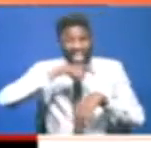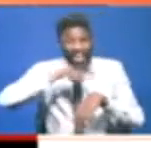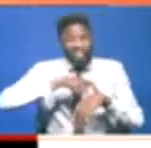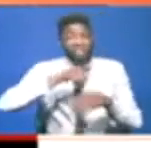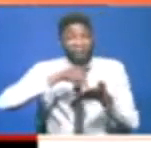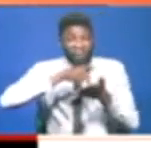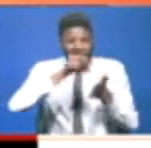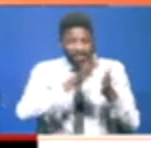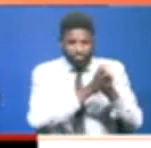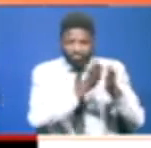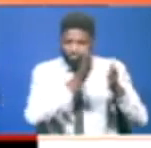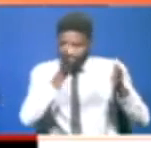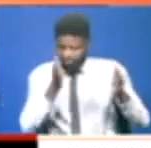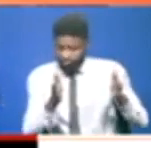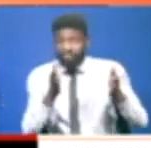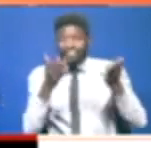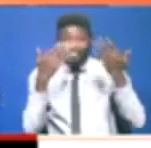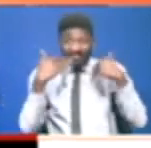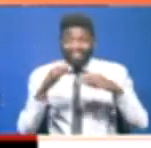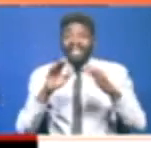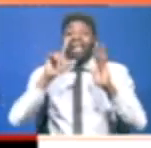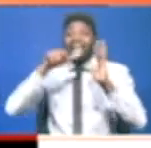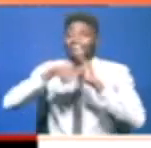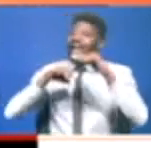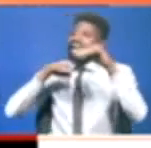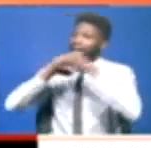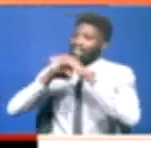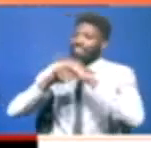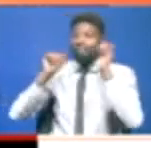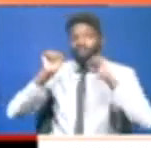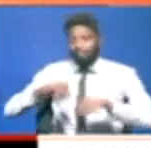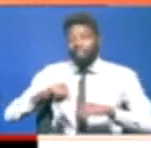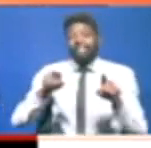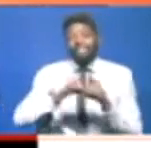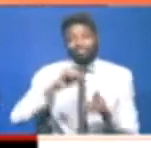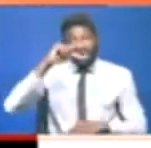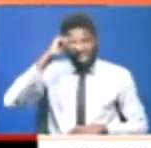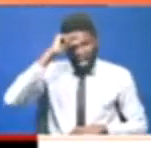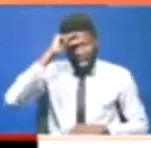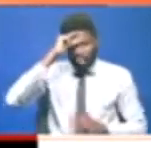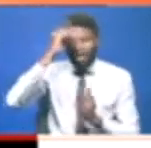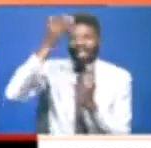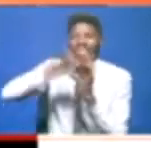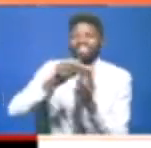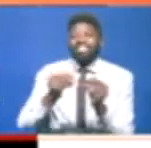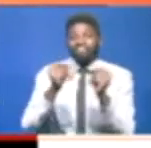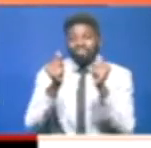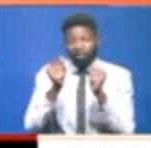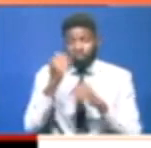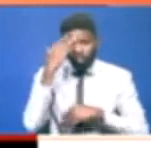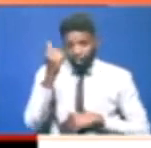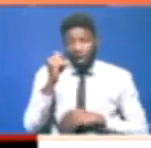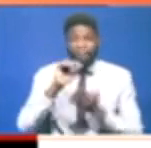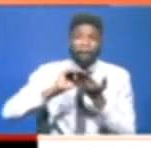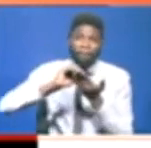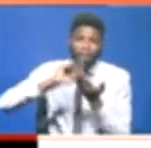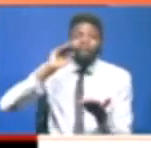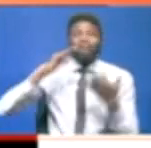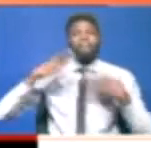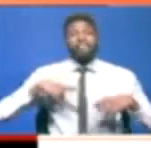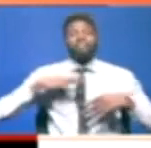also the government intervened, because most of the people that were affected were from the public sector.